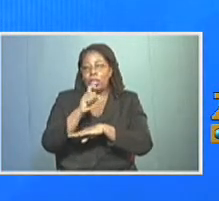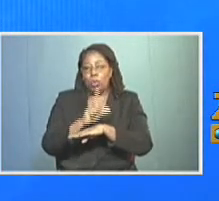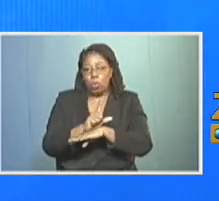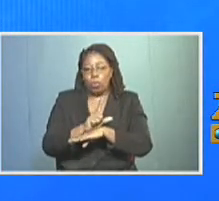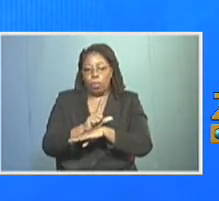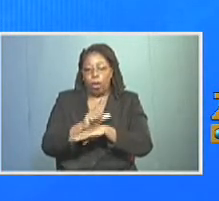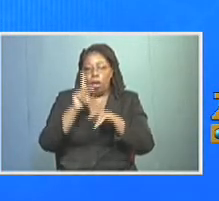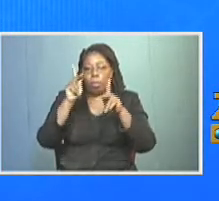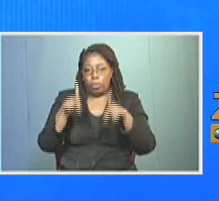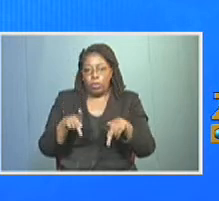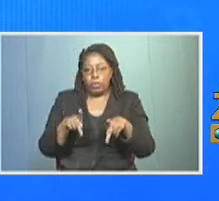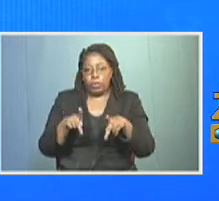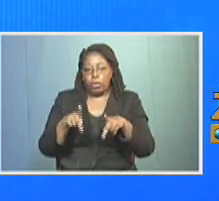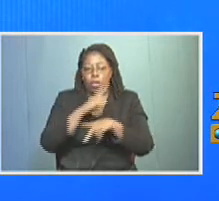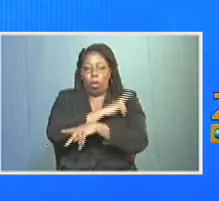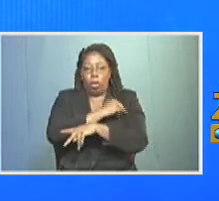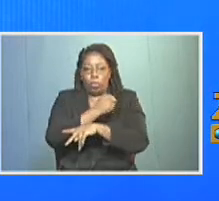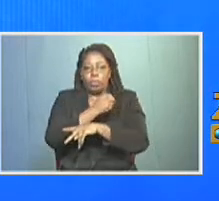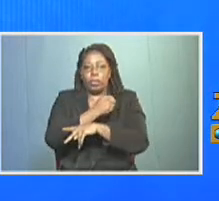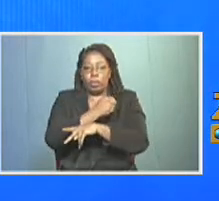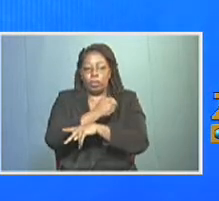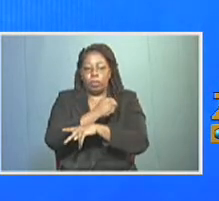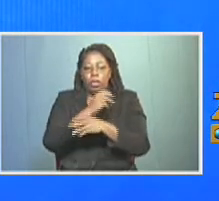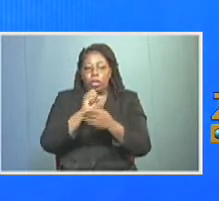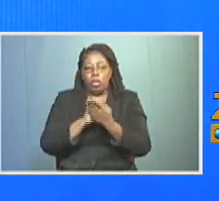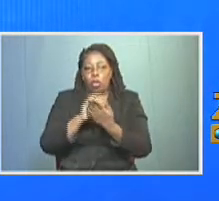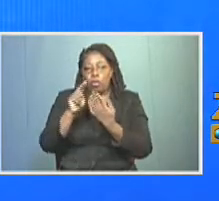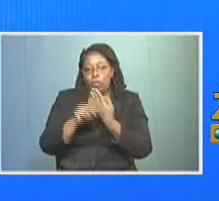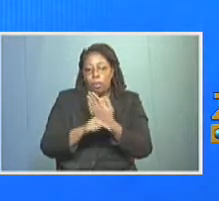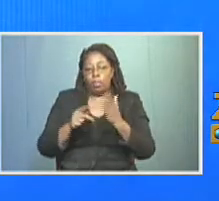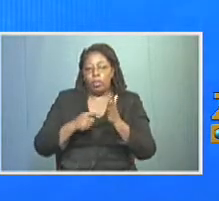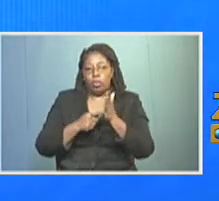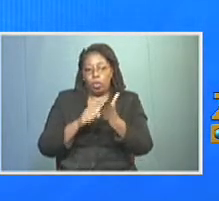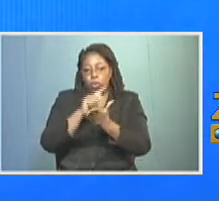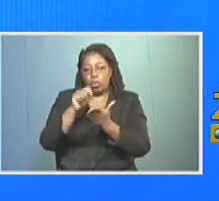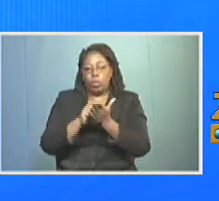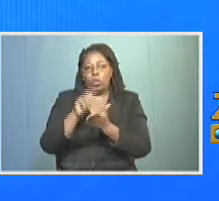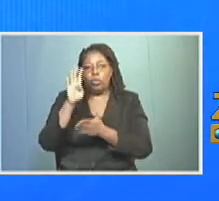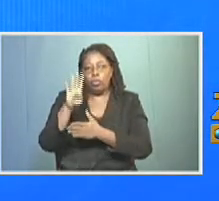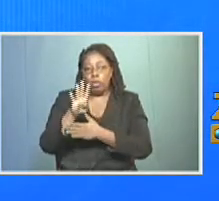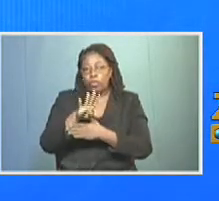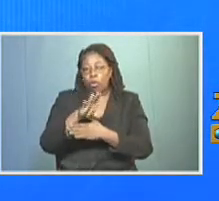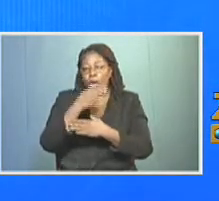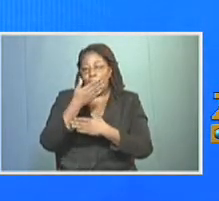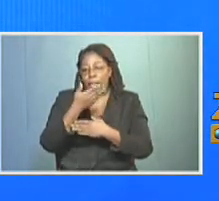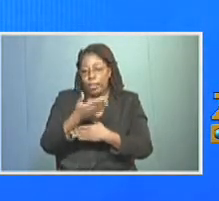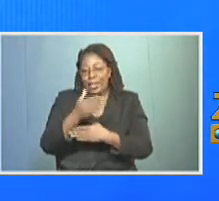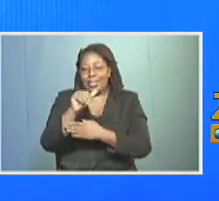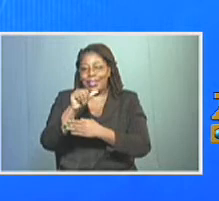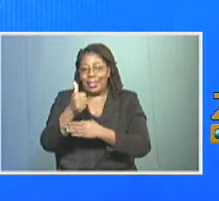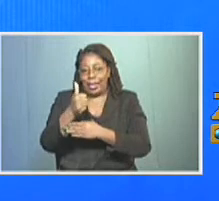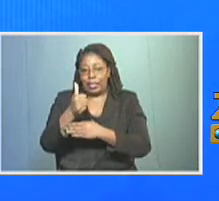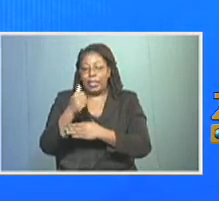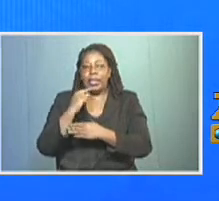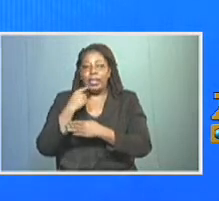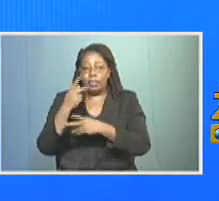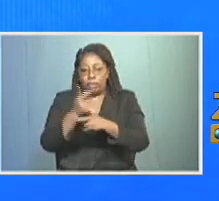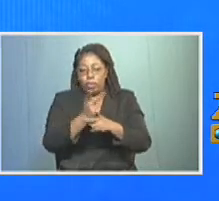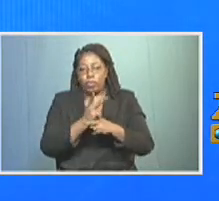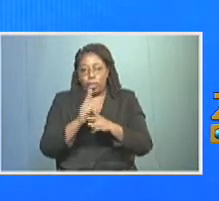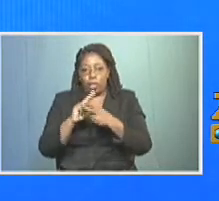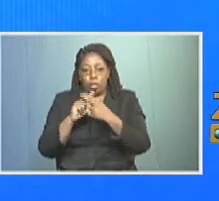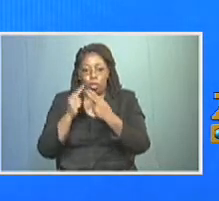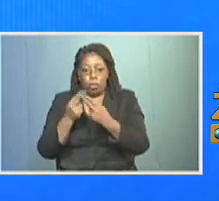Eleuthera. Hospitalizations heading further south, November 16th, showing a total of 44 there, 10 of them on the intensive care